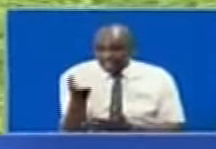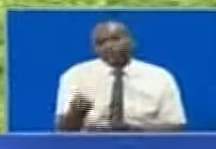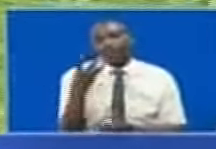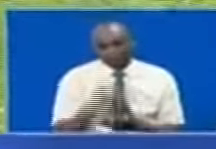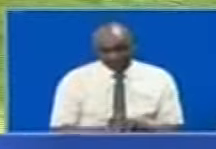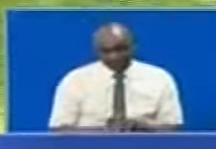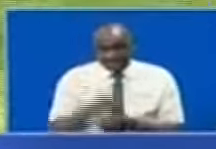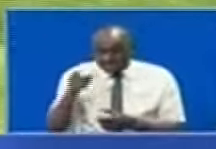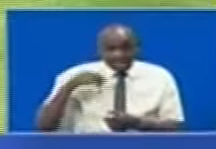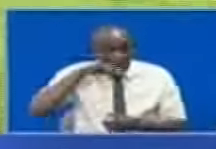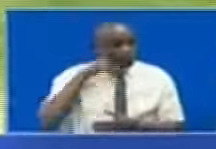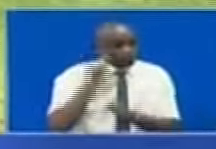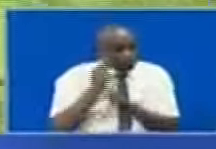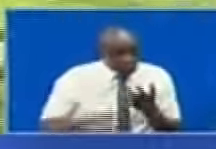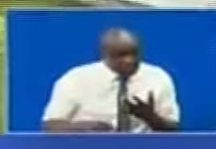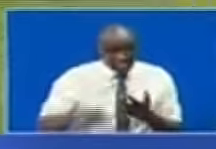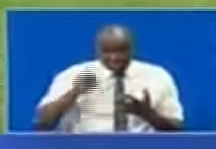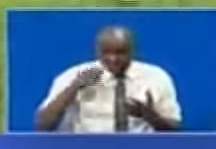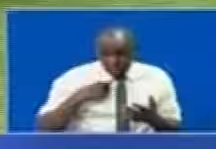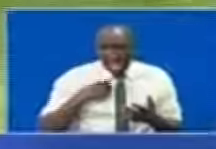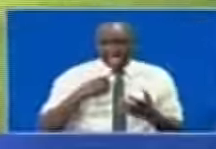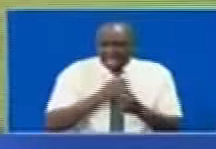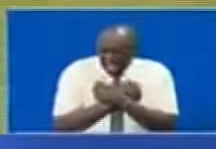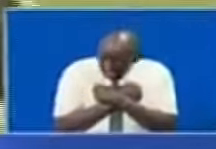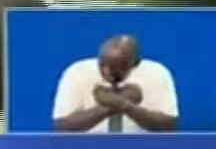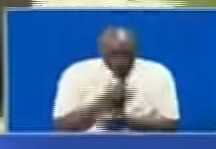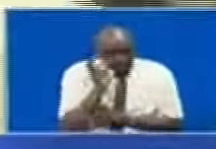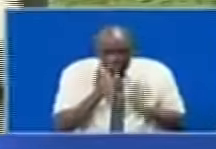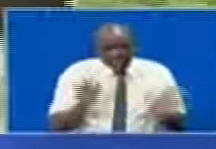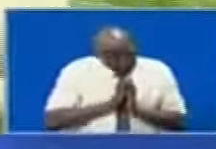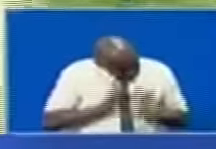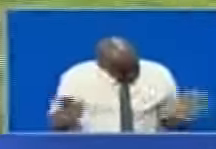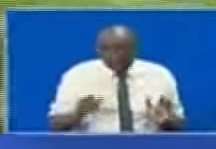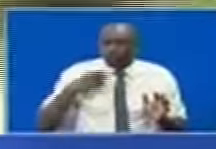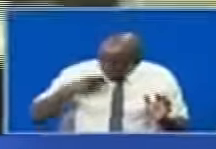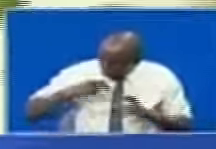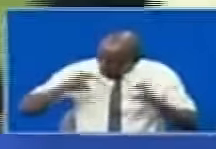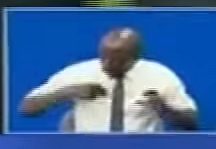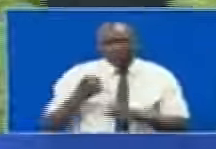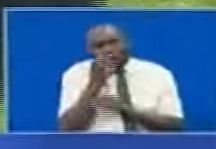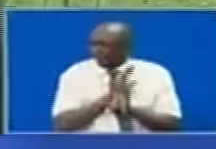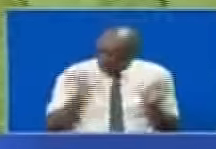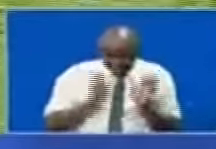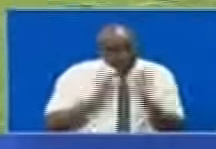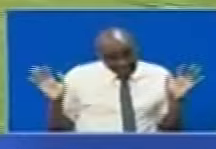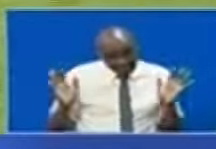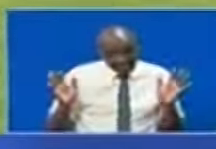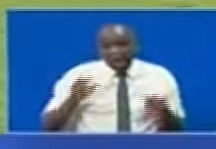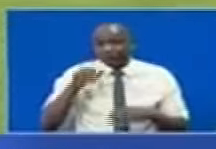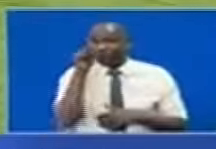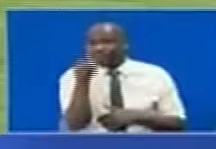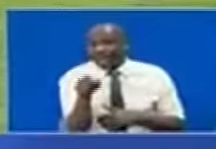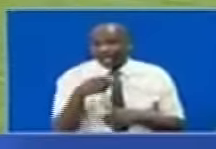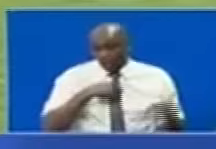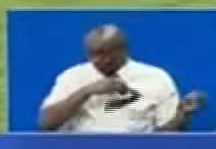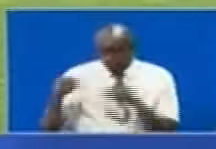drive such that the dogs, which develop a possession for the ball, will do anything to get their favorite toy, after which they will